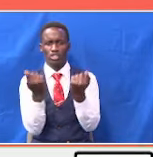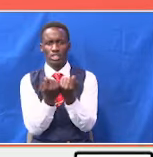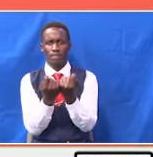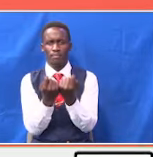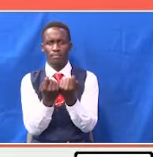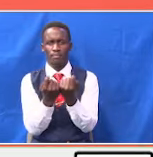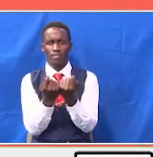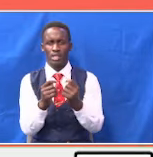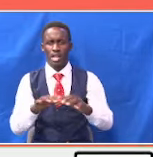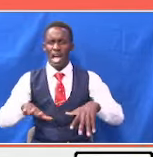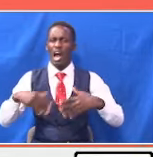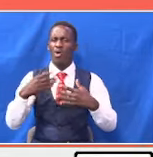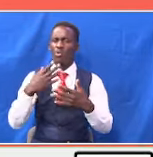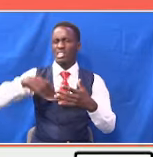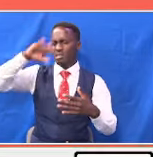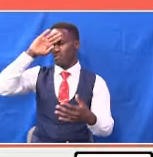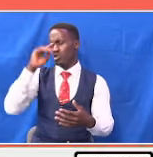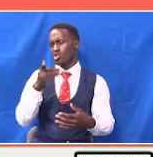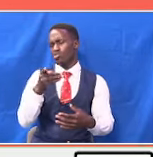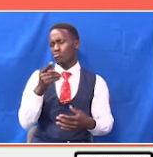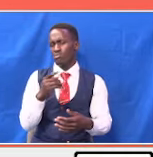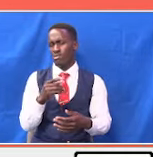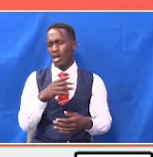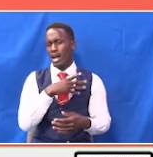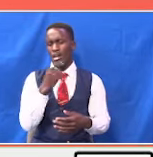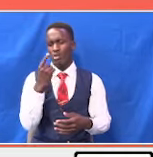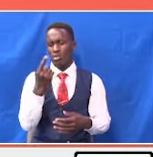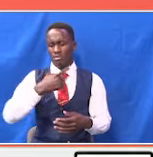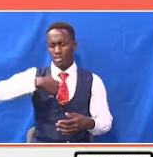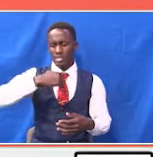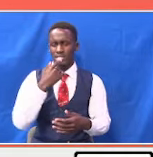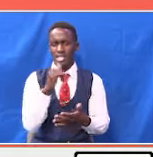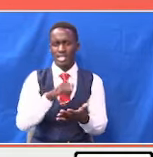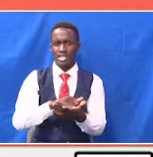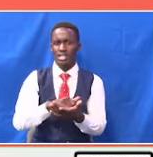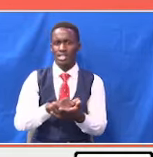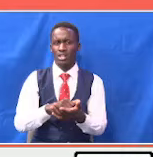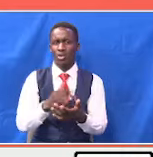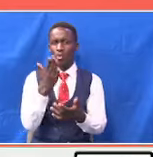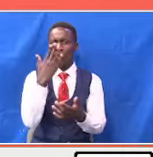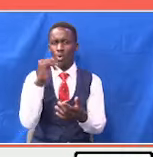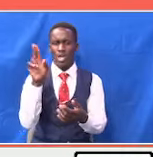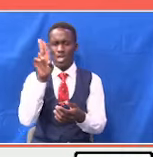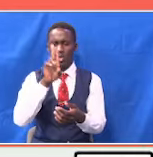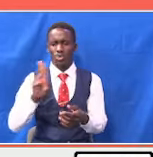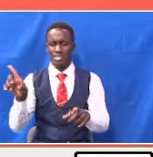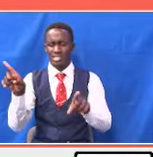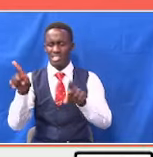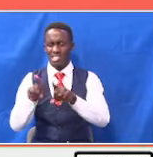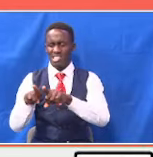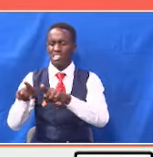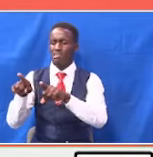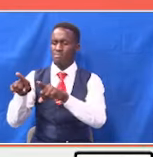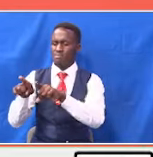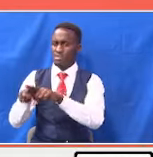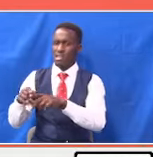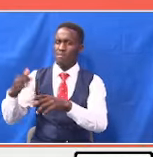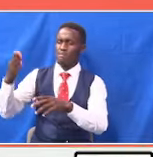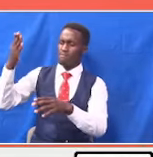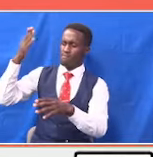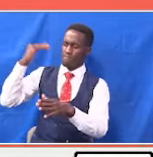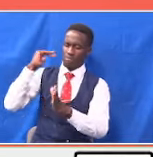how can they disappoint you? And one of us has just said, why are you using the same old method